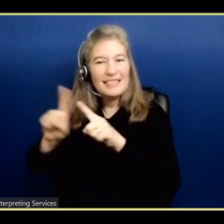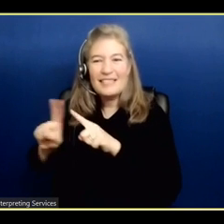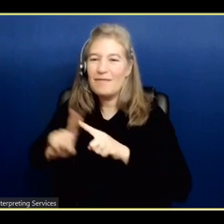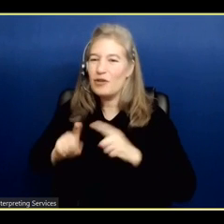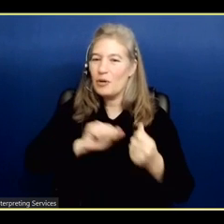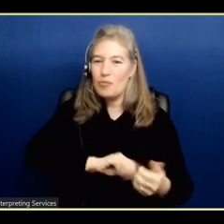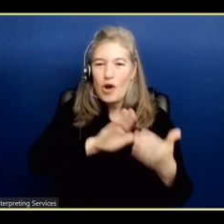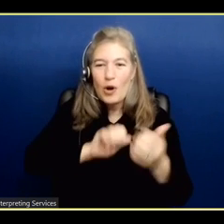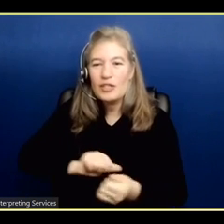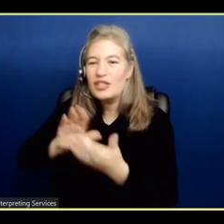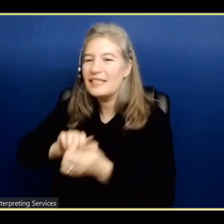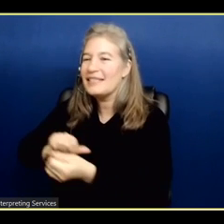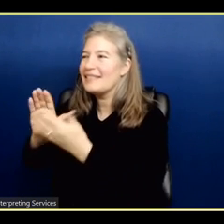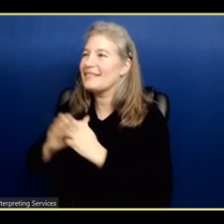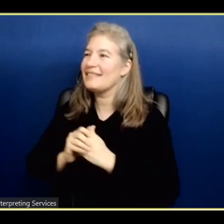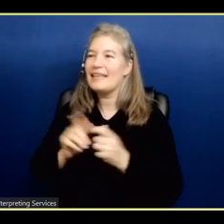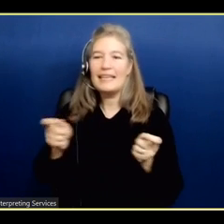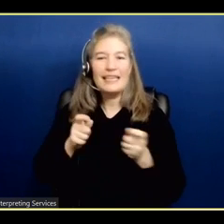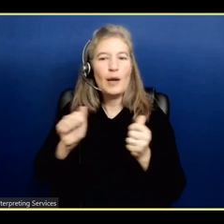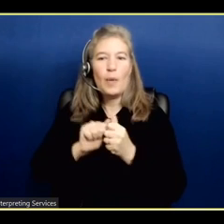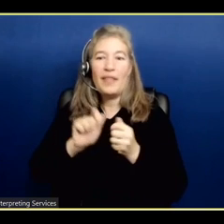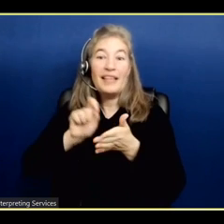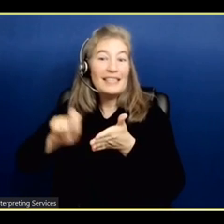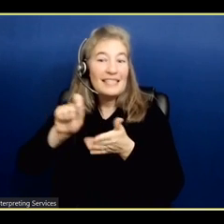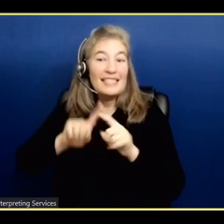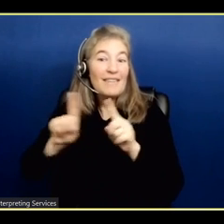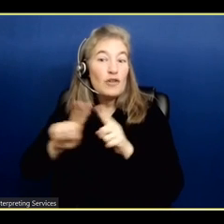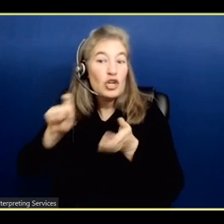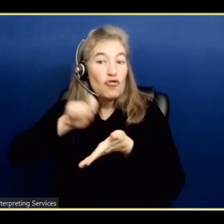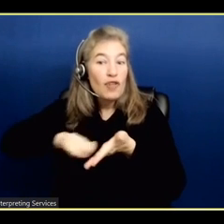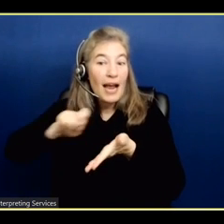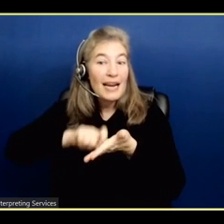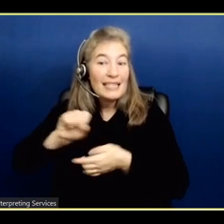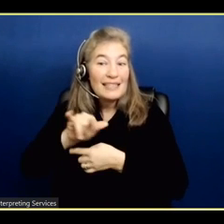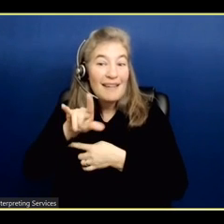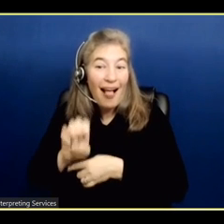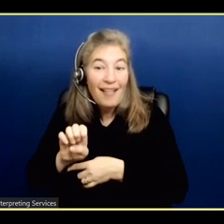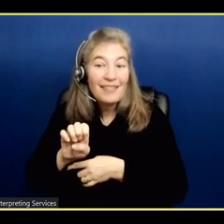writing styles that are going to come in, and be able to fairly and equitably